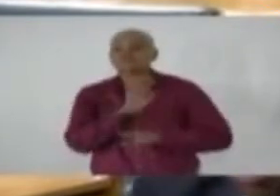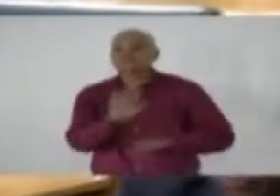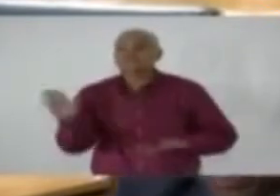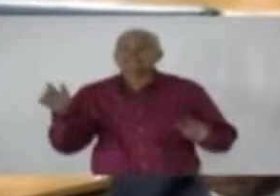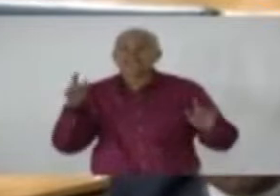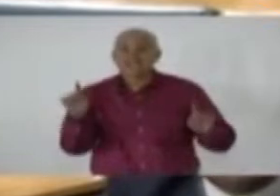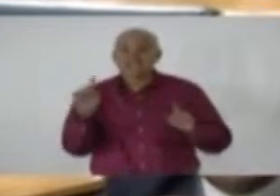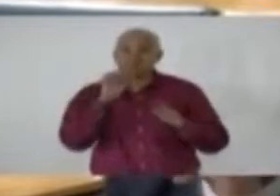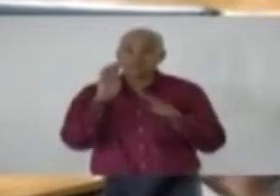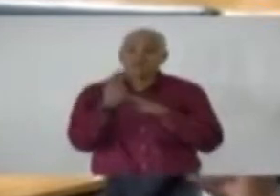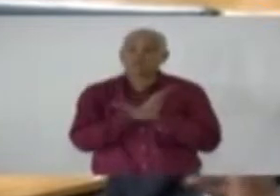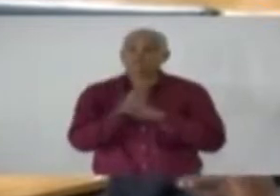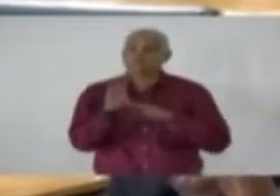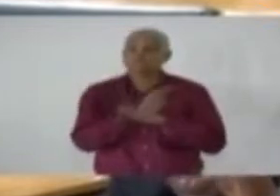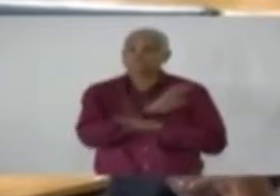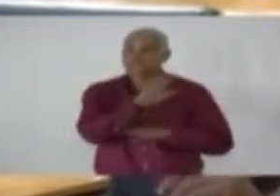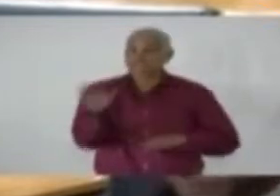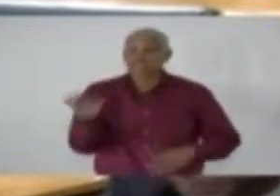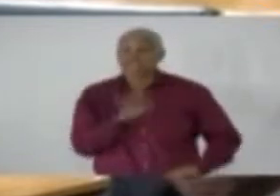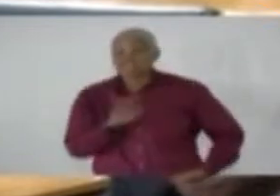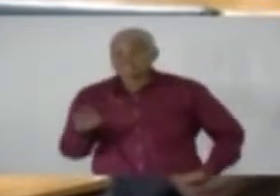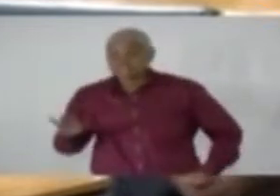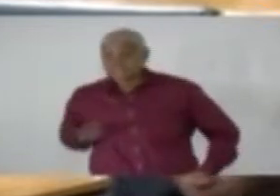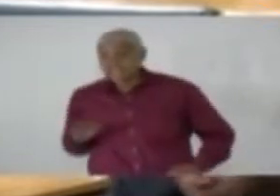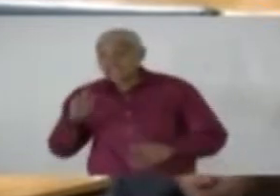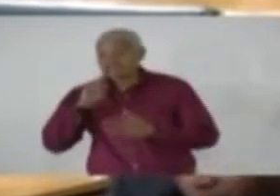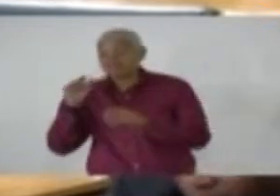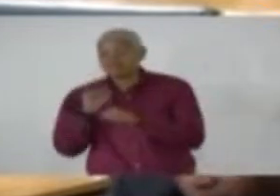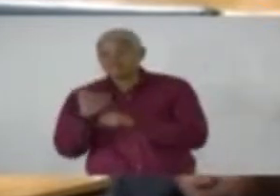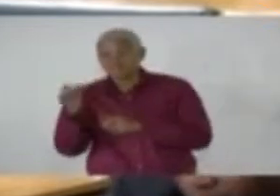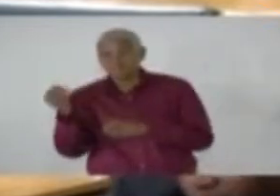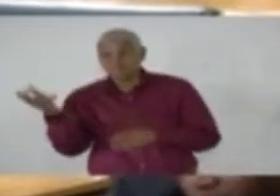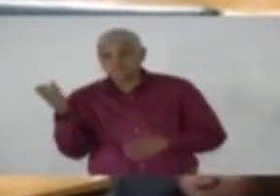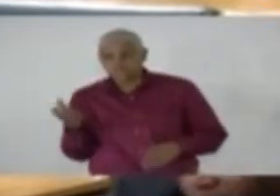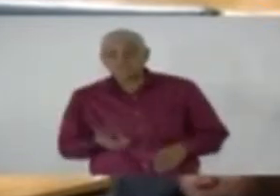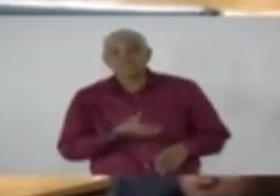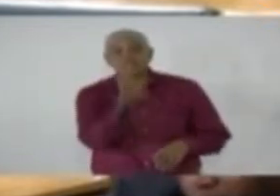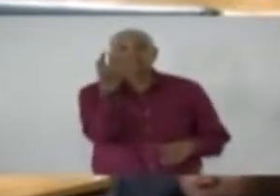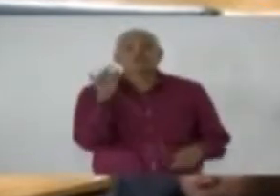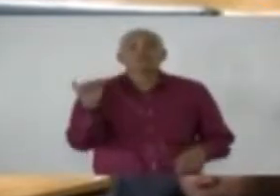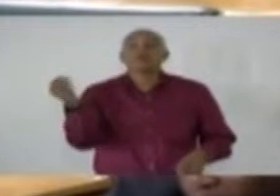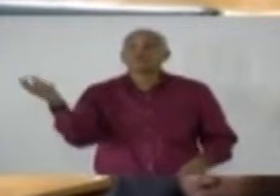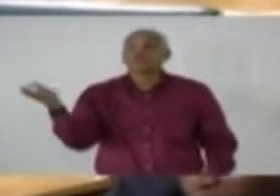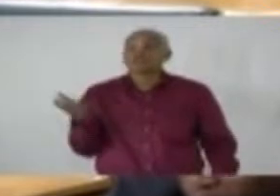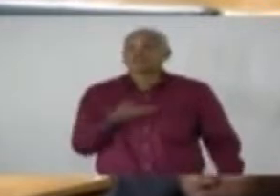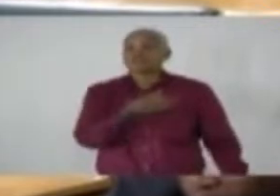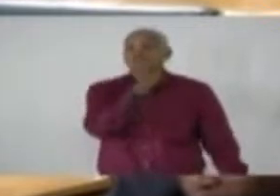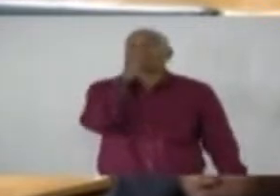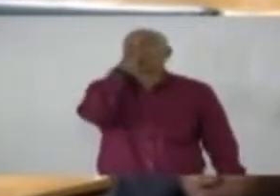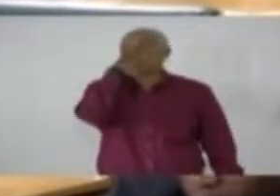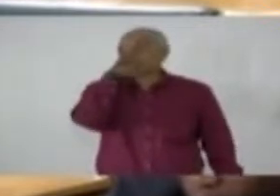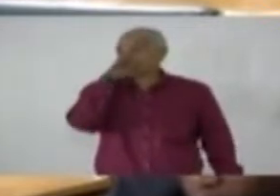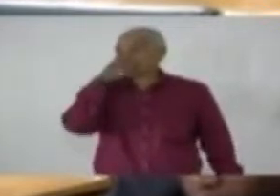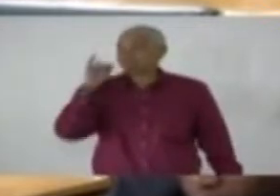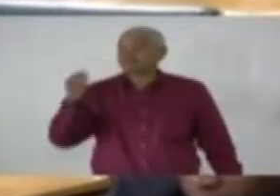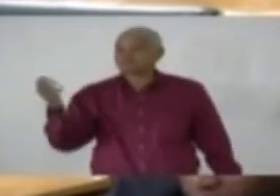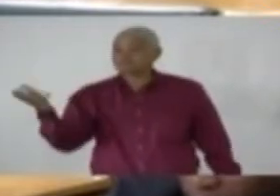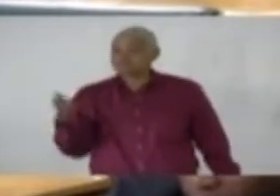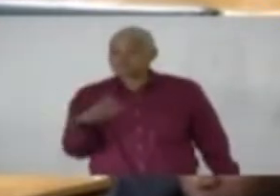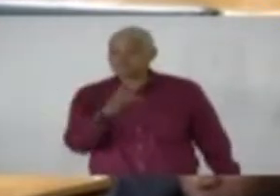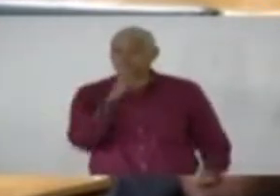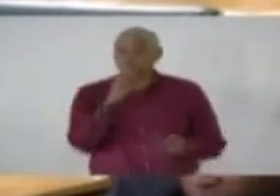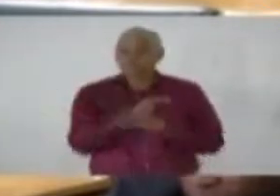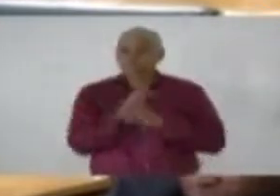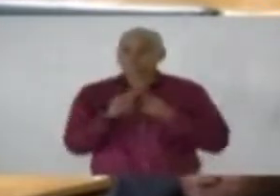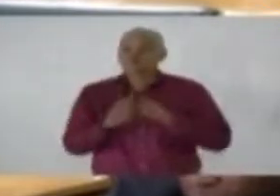A business and their employees, that money comes from. That money that his ministry and